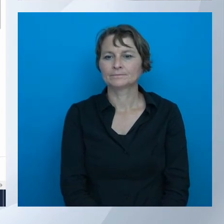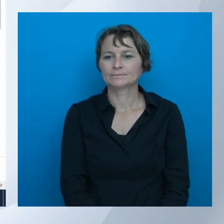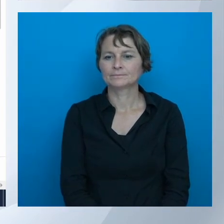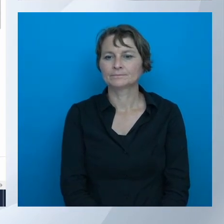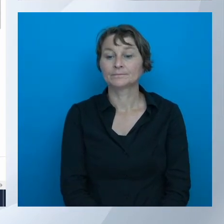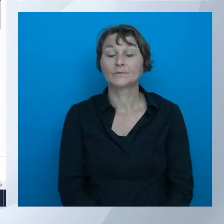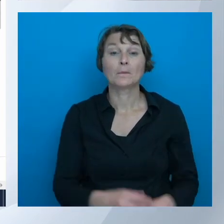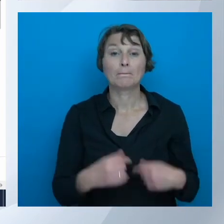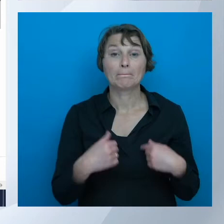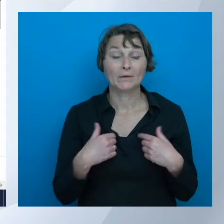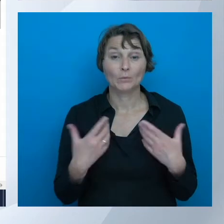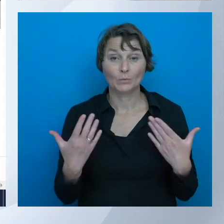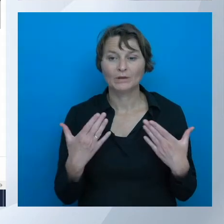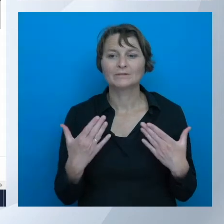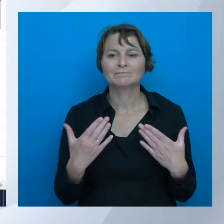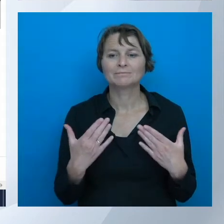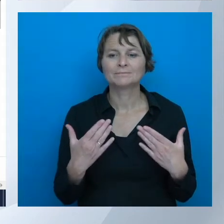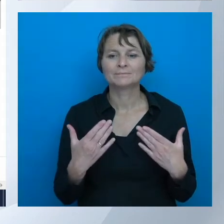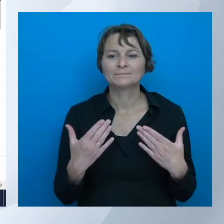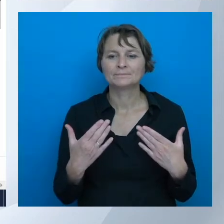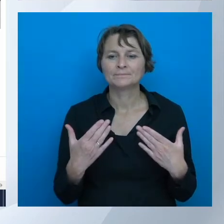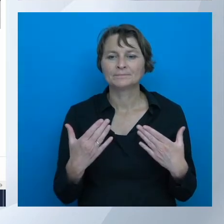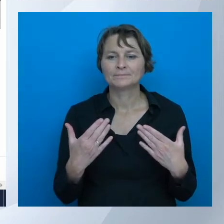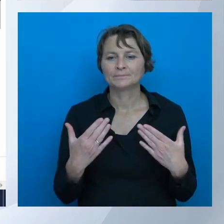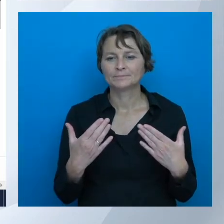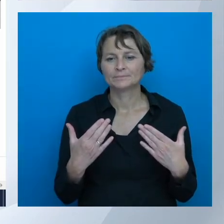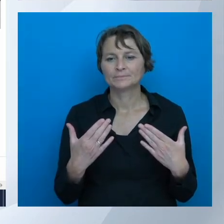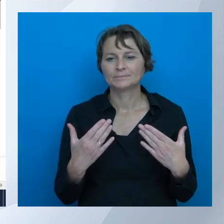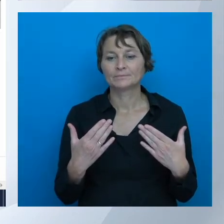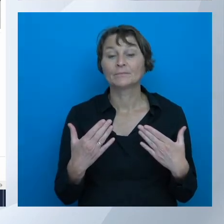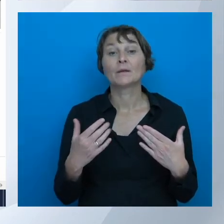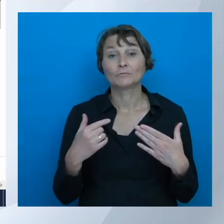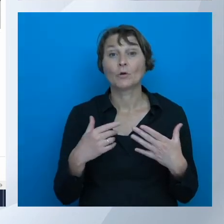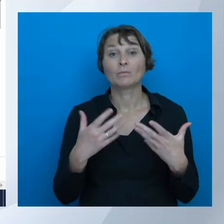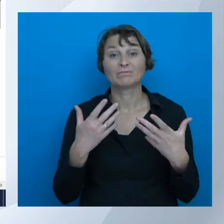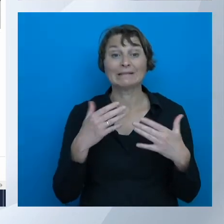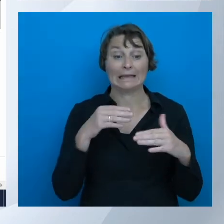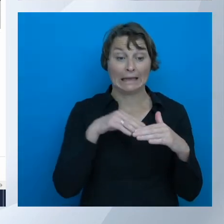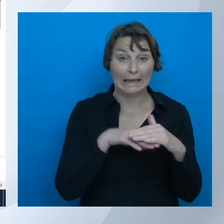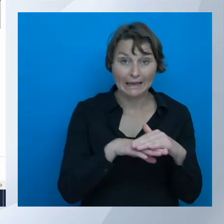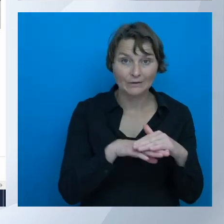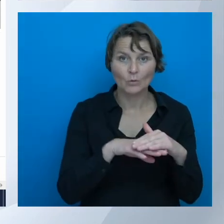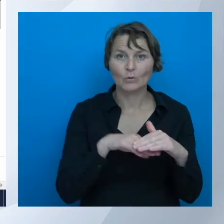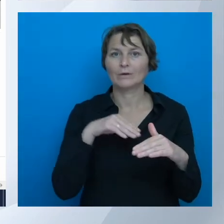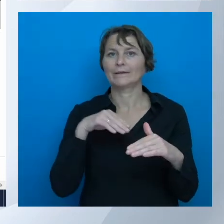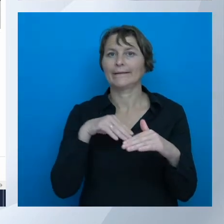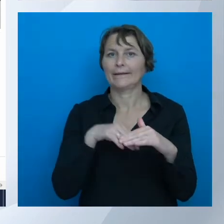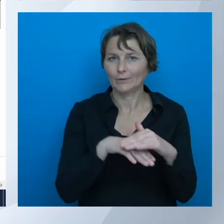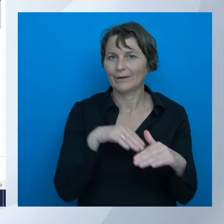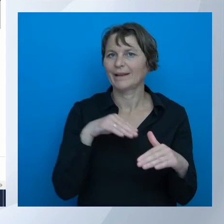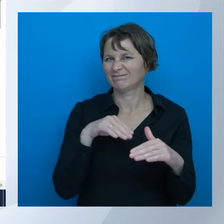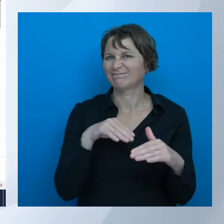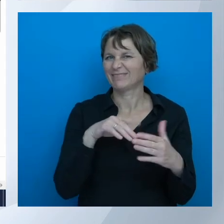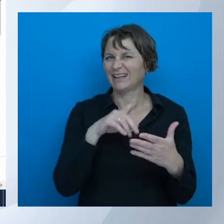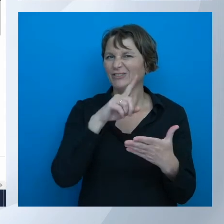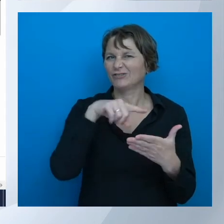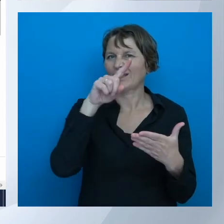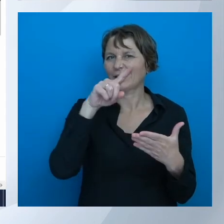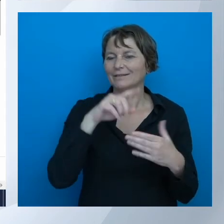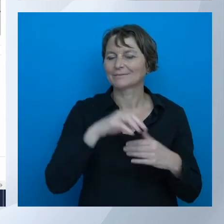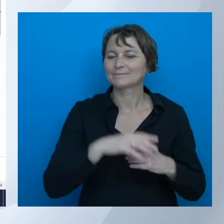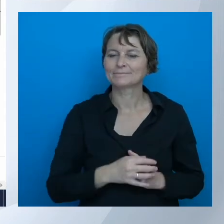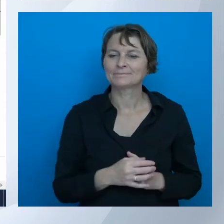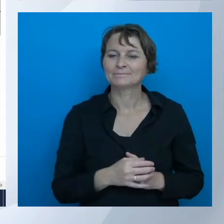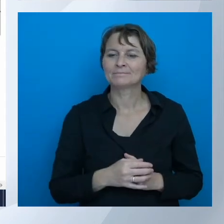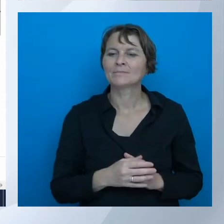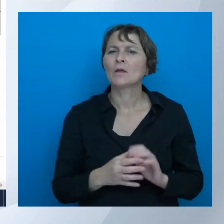can log whether I'm logged in or not. So what you do get if you're logged in, you always get a principal ID. But what I